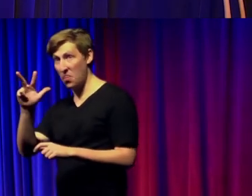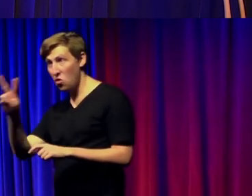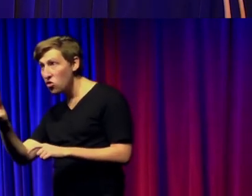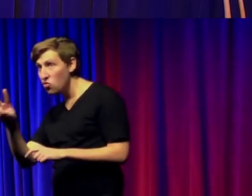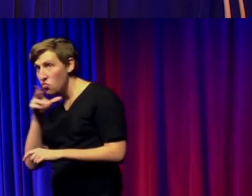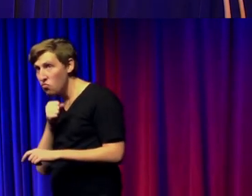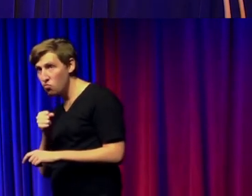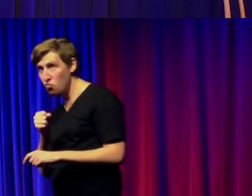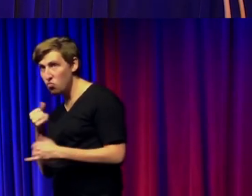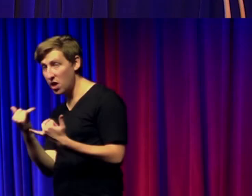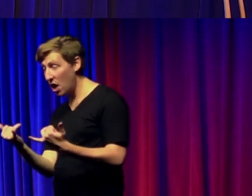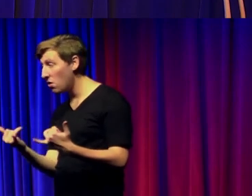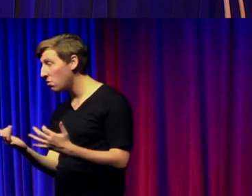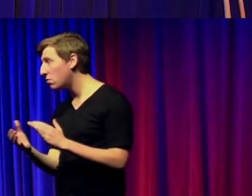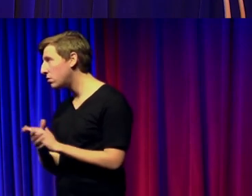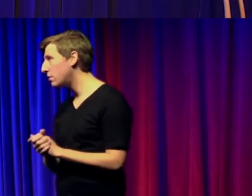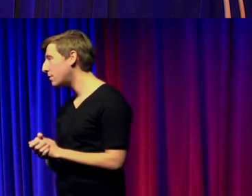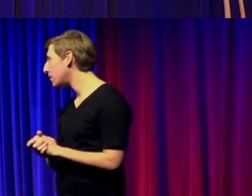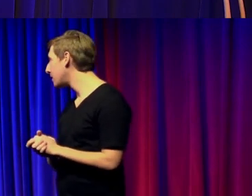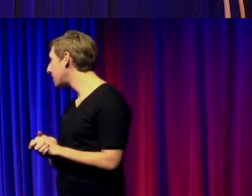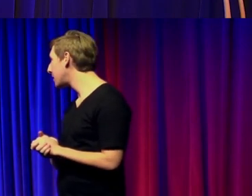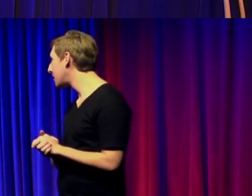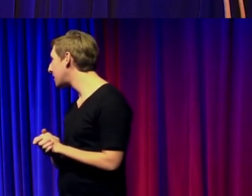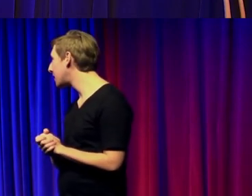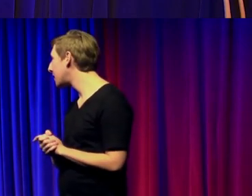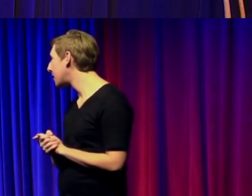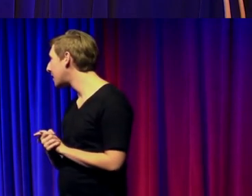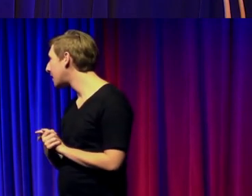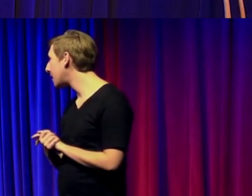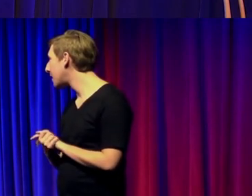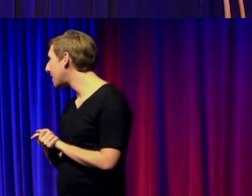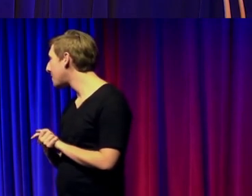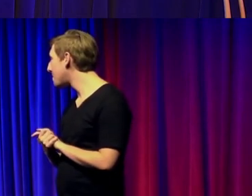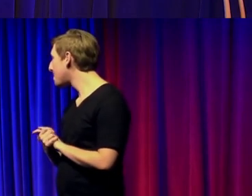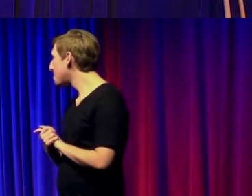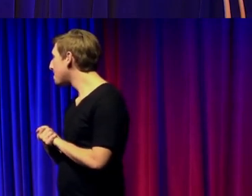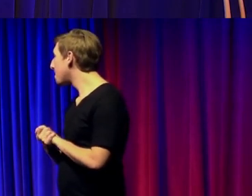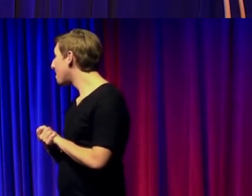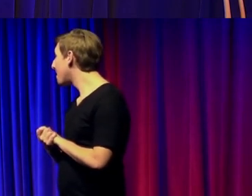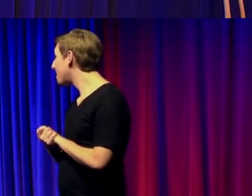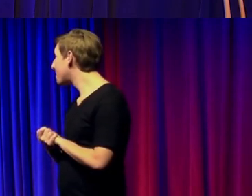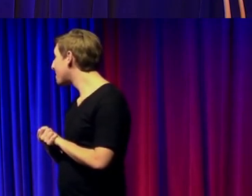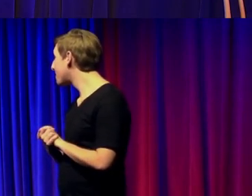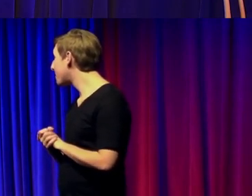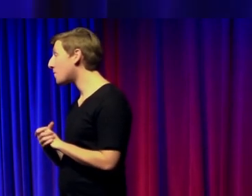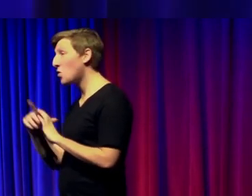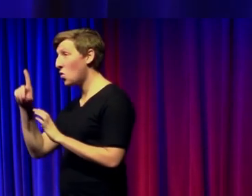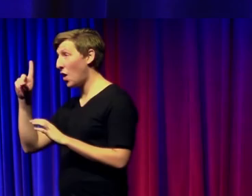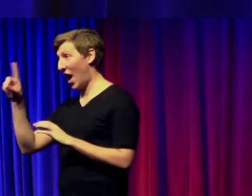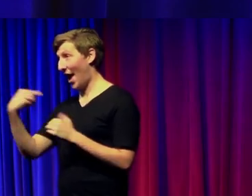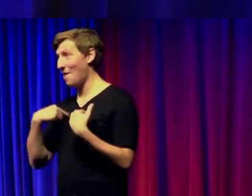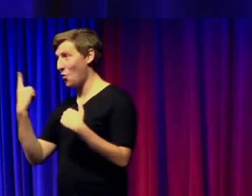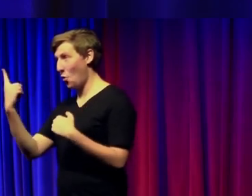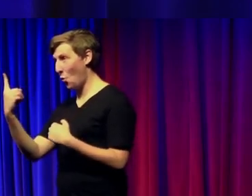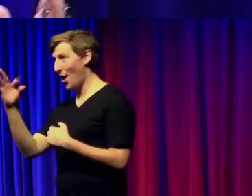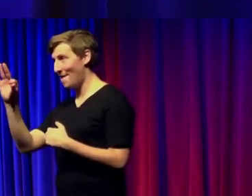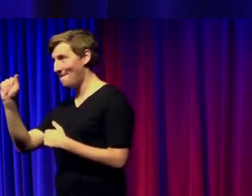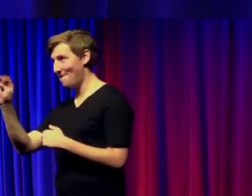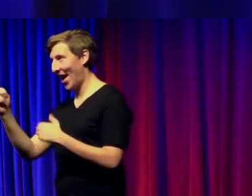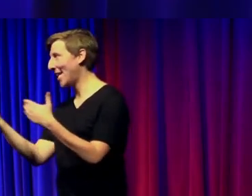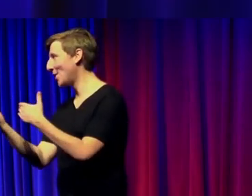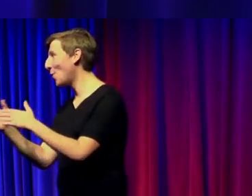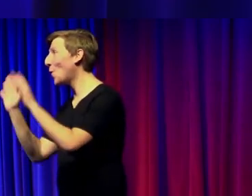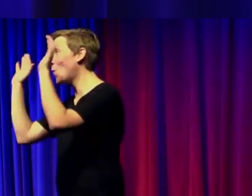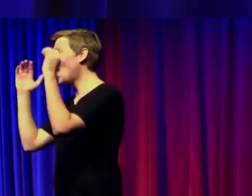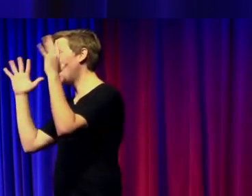you. I'm just gonna say thank you after everything I say about myself. And my one fan that I paid.